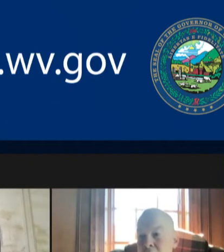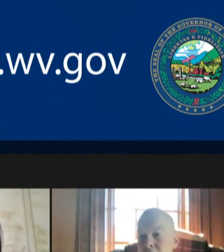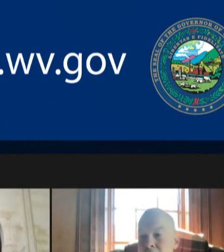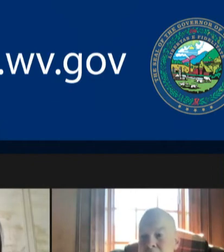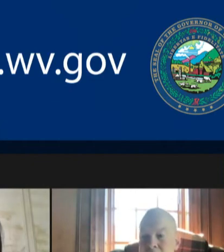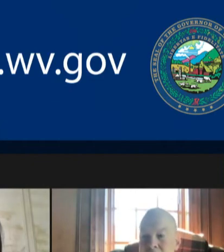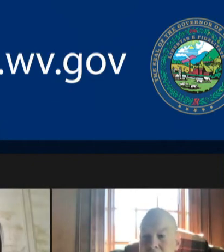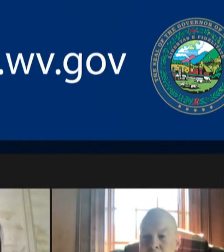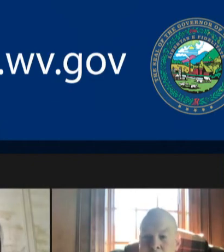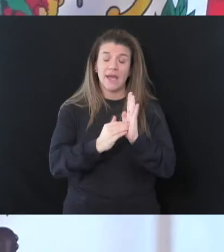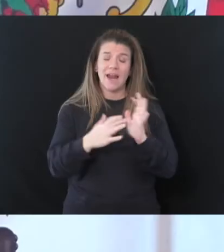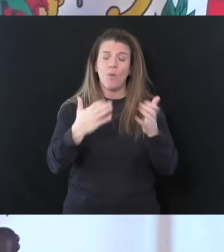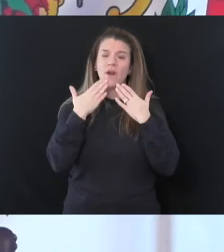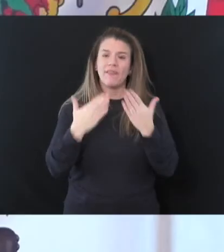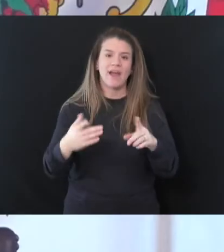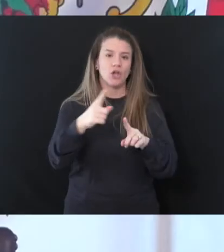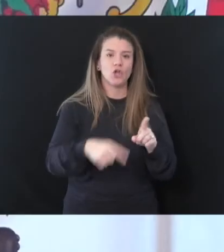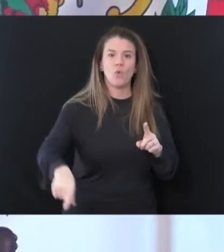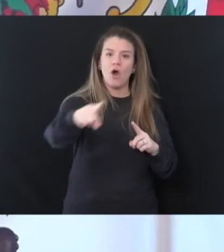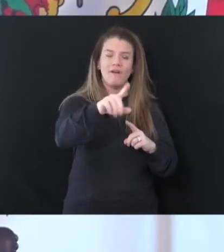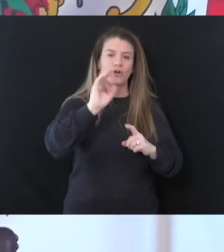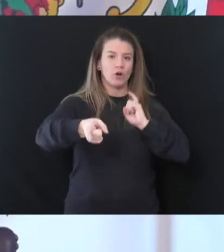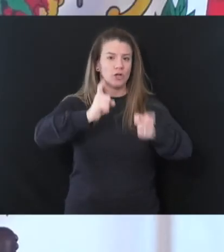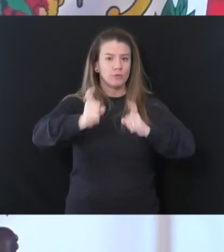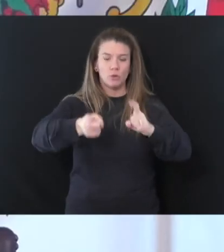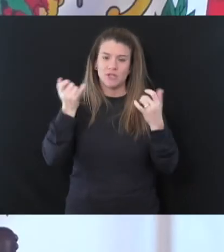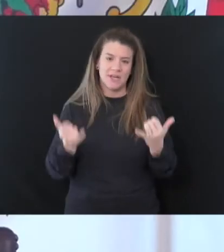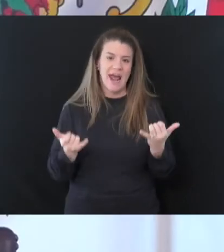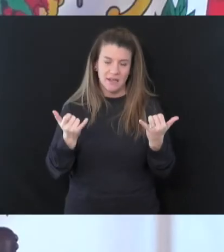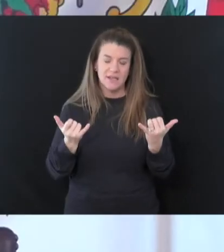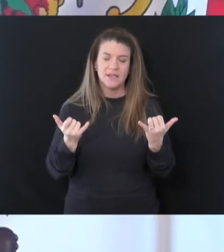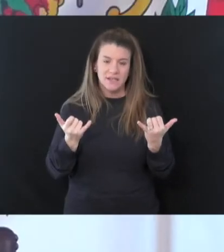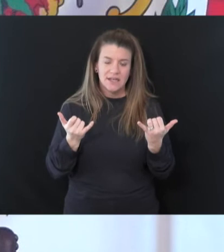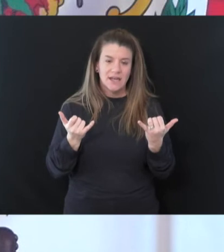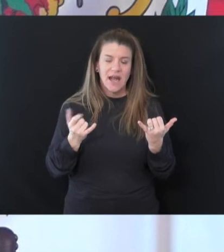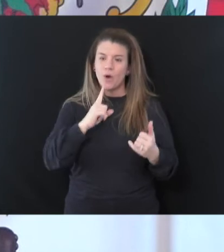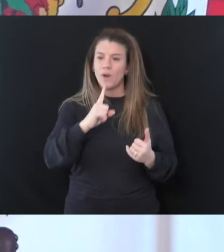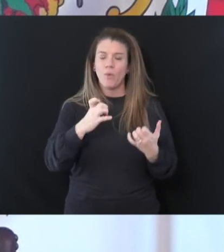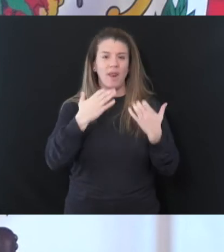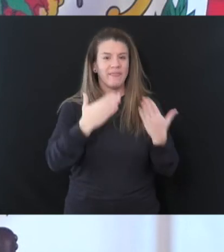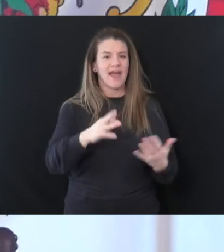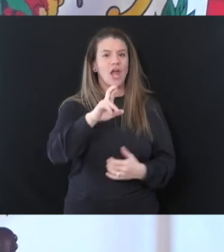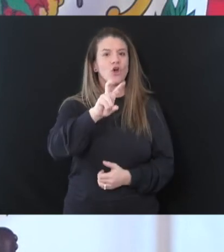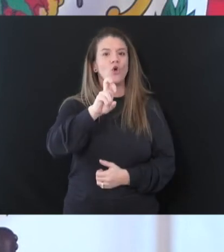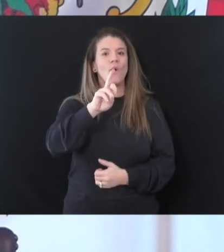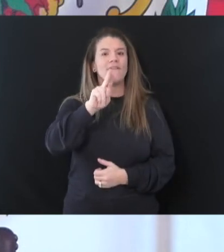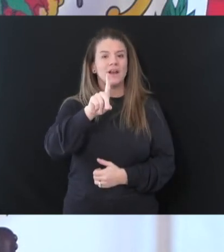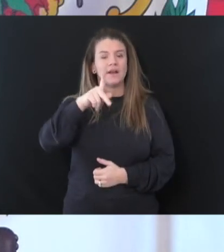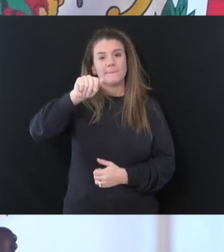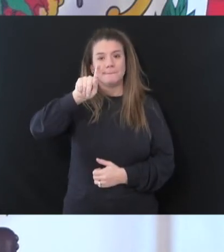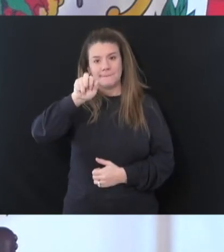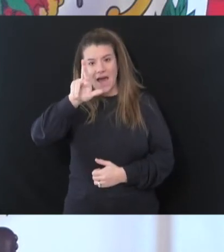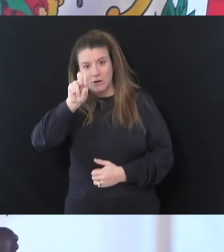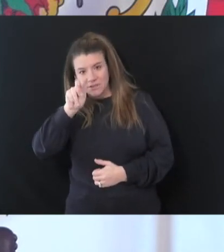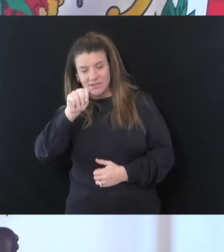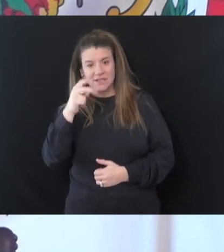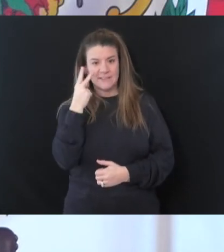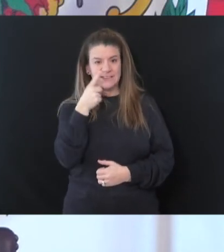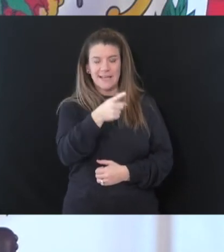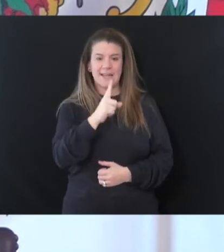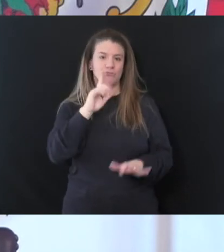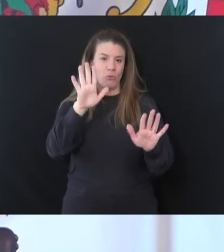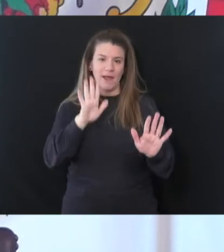Well, again, I thank everybody for their contribution today, and you know, I especially thank Reverend Patterson, and you know, seeing him was